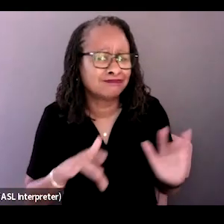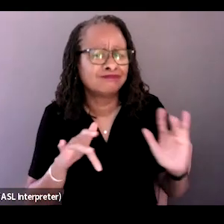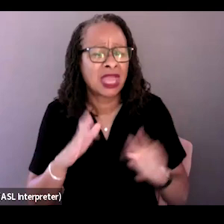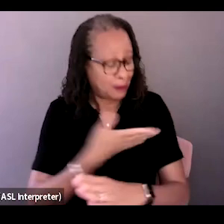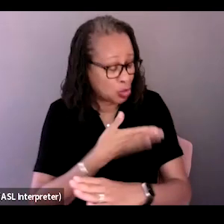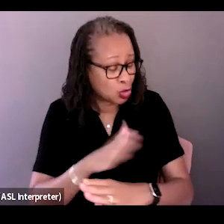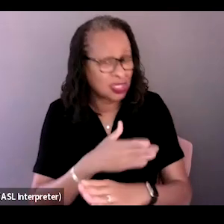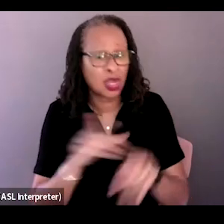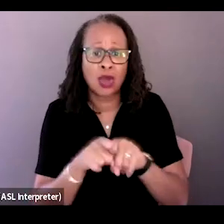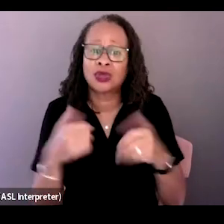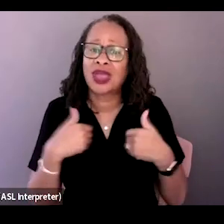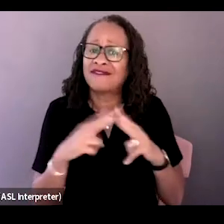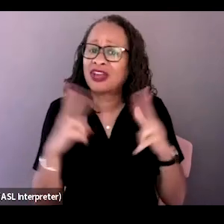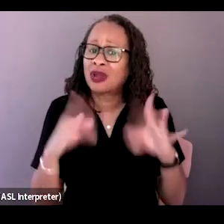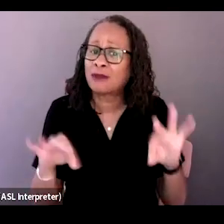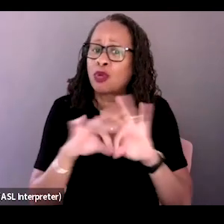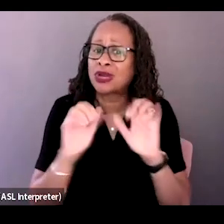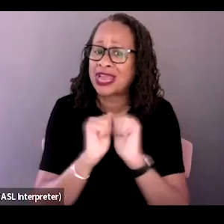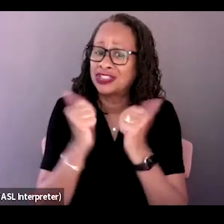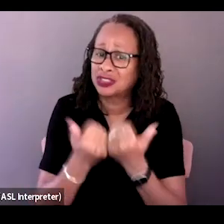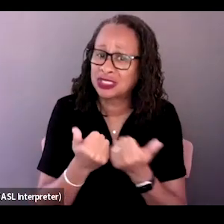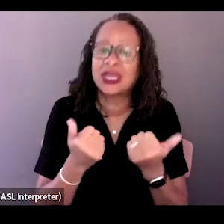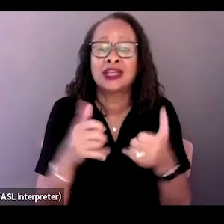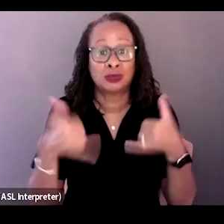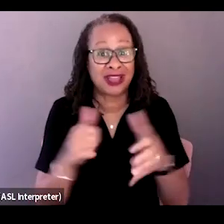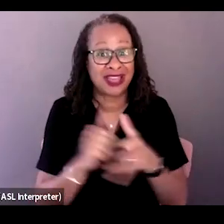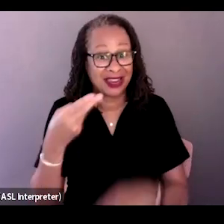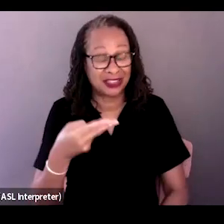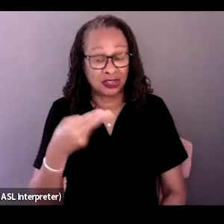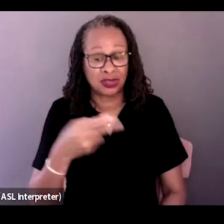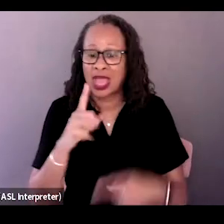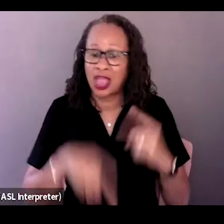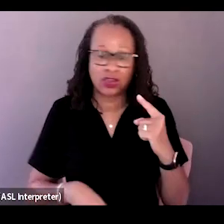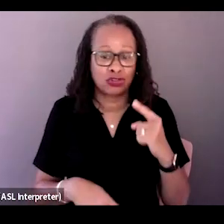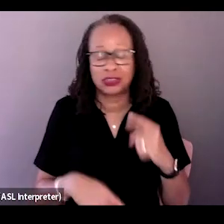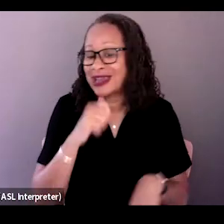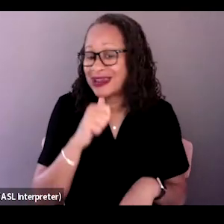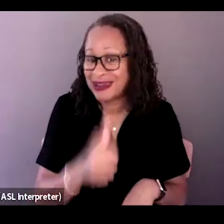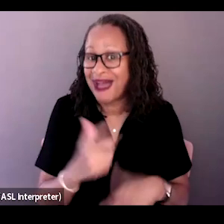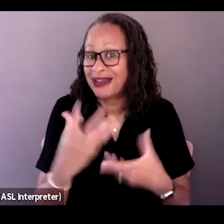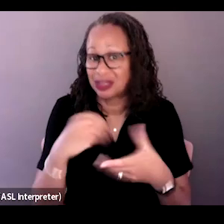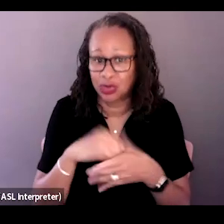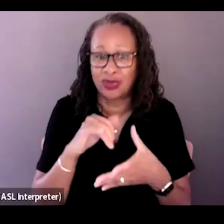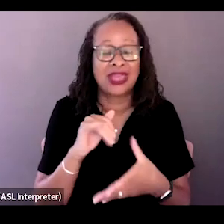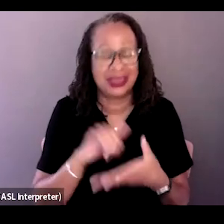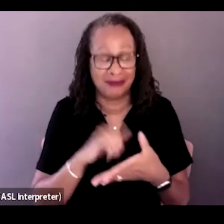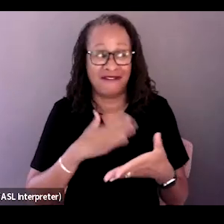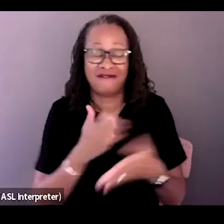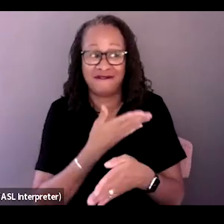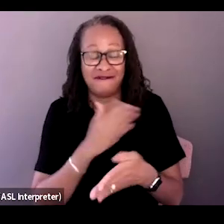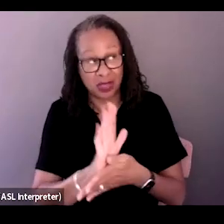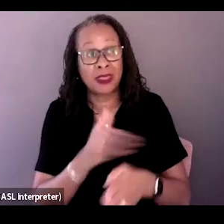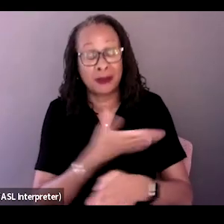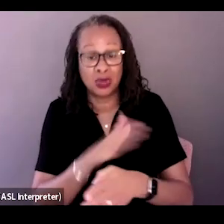an important agency to play in that history. And then I could not but include that. And